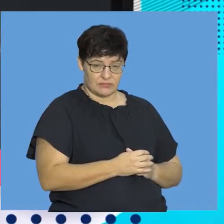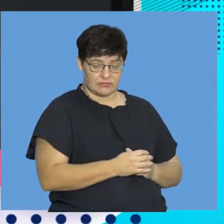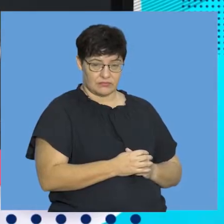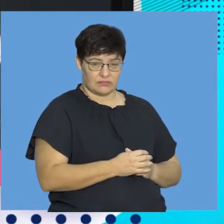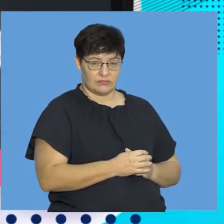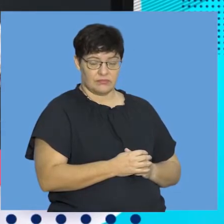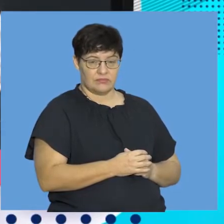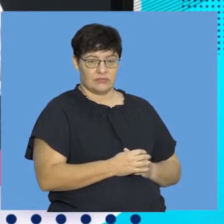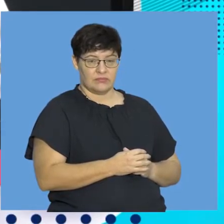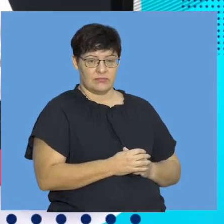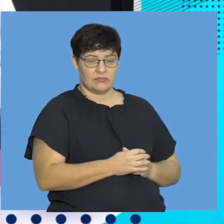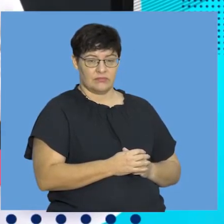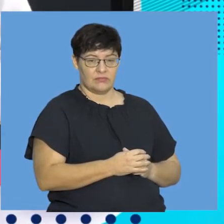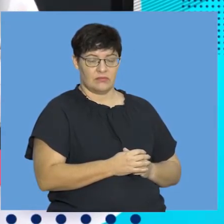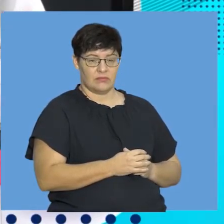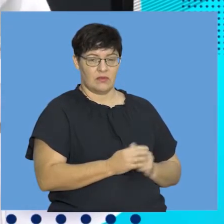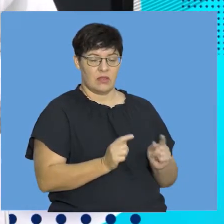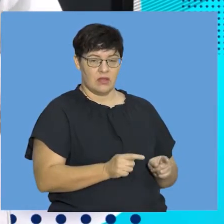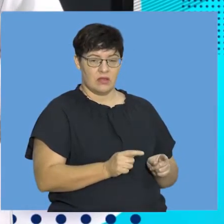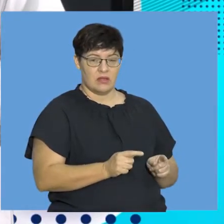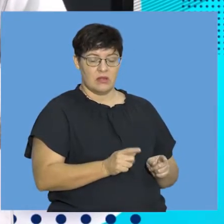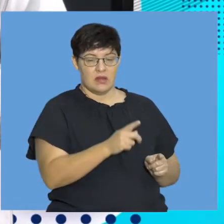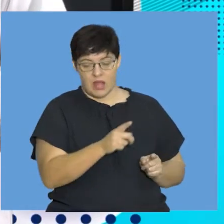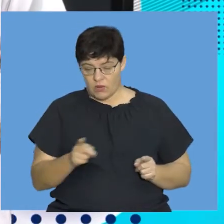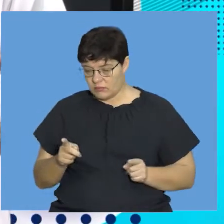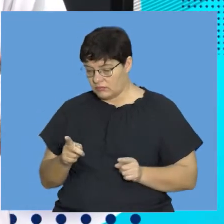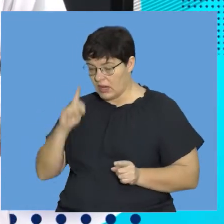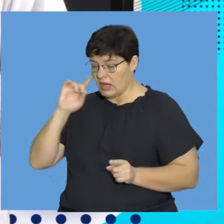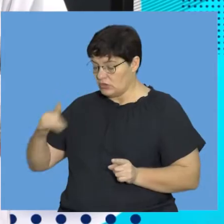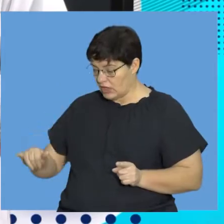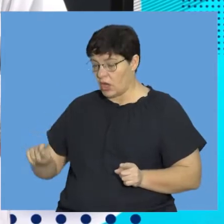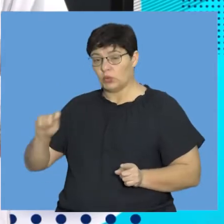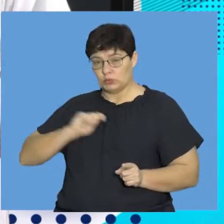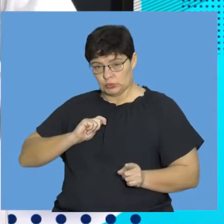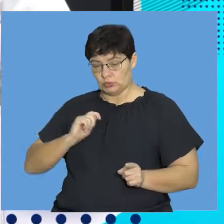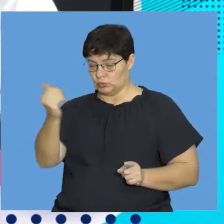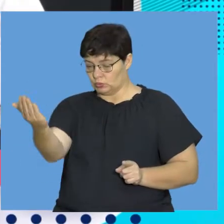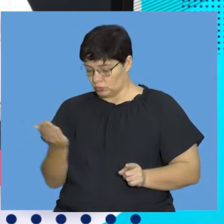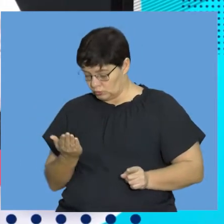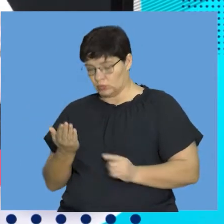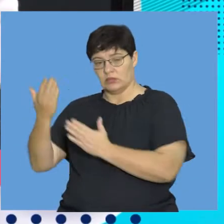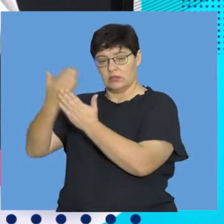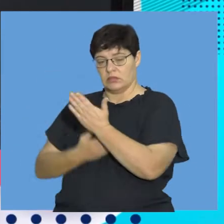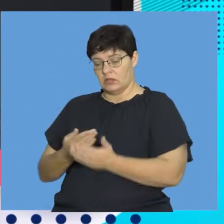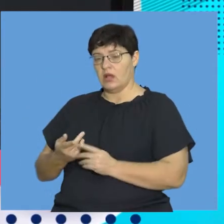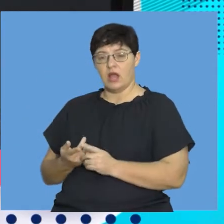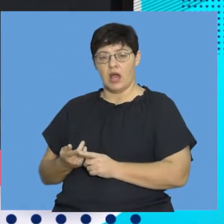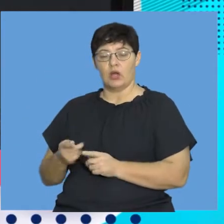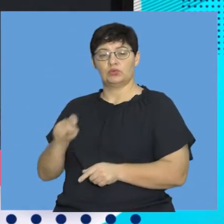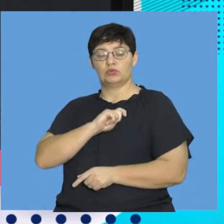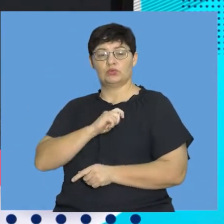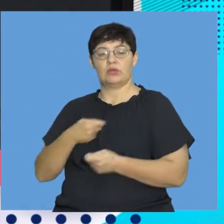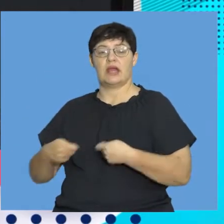Rand. You now go in and you check your actual expenditure, and you find that the amount that